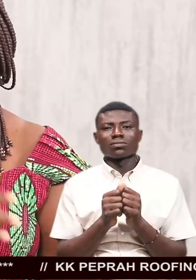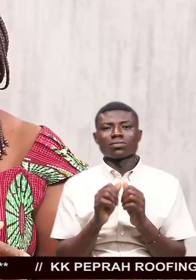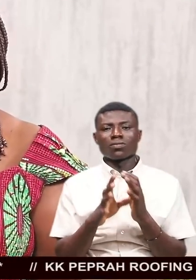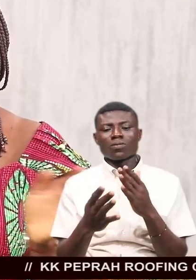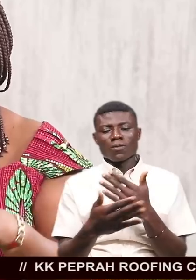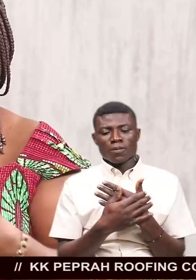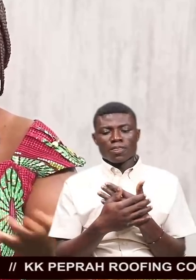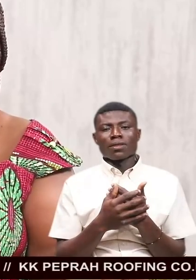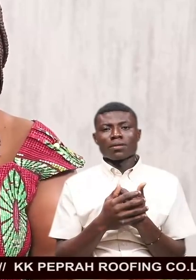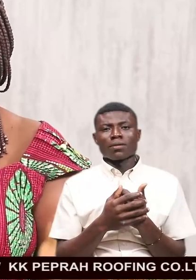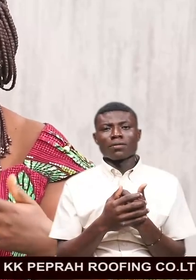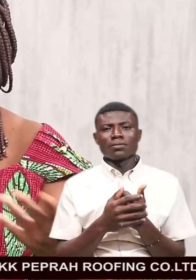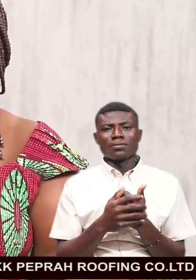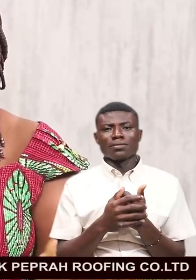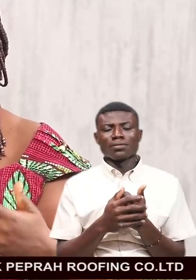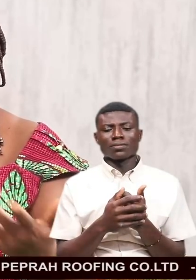a